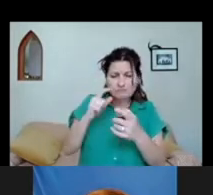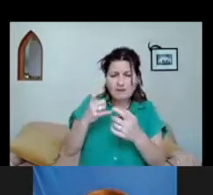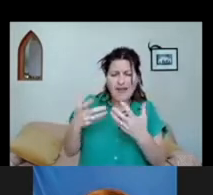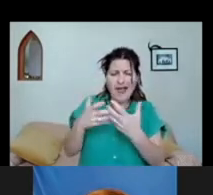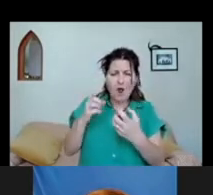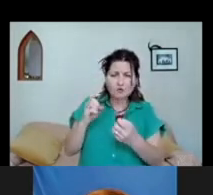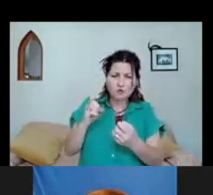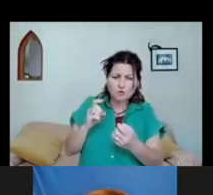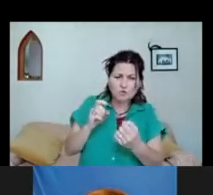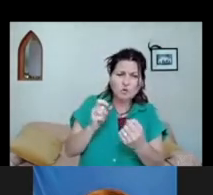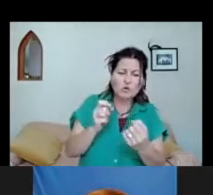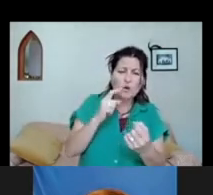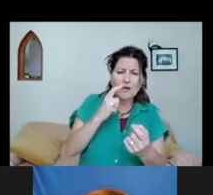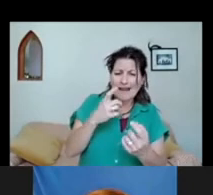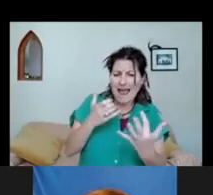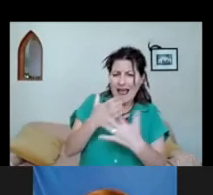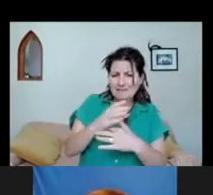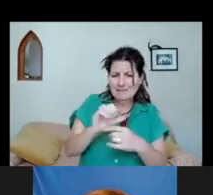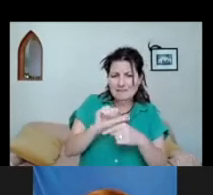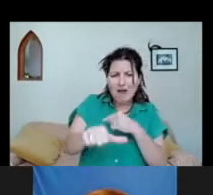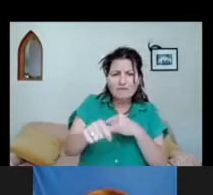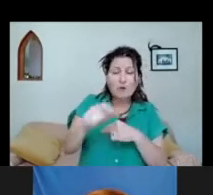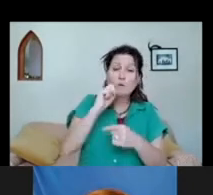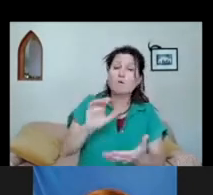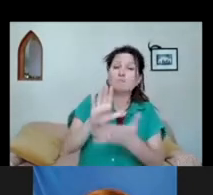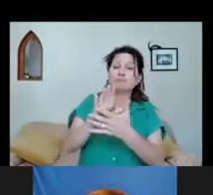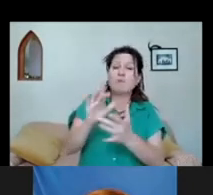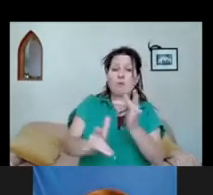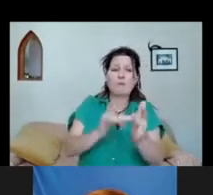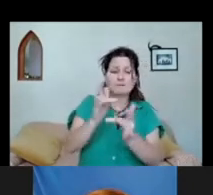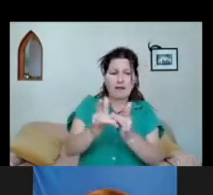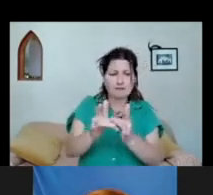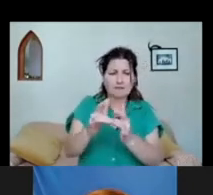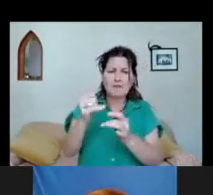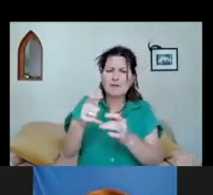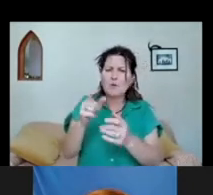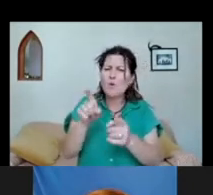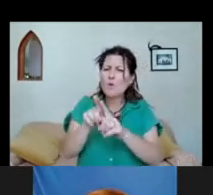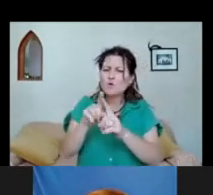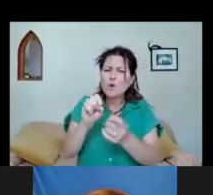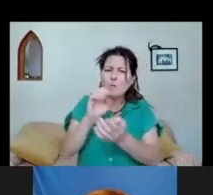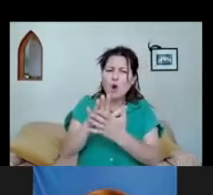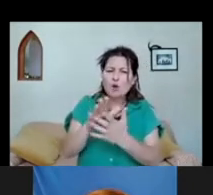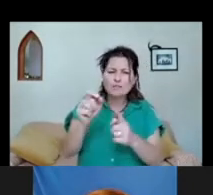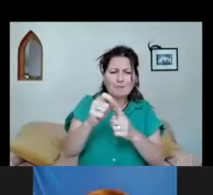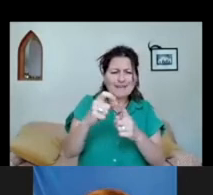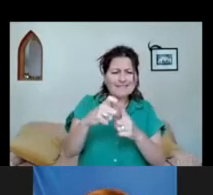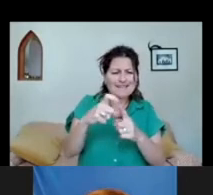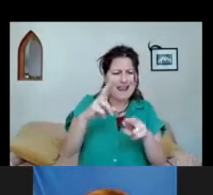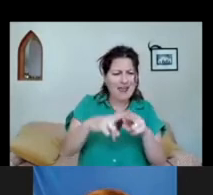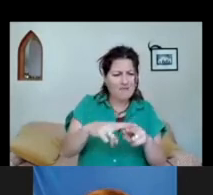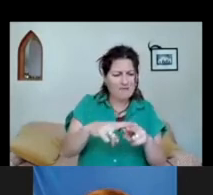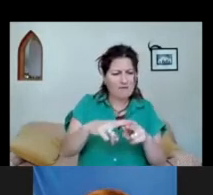it on the website as well to see if that's possible. It would certainly help, maybe as a PDF. I'm sure it would be possible to do it